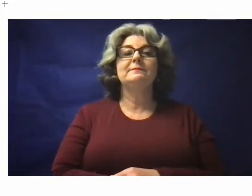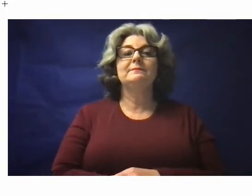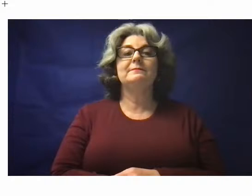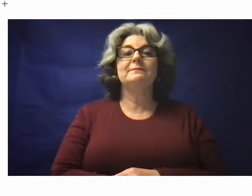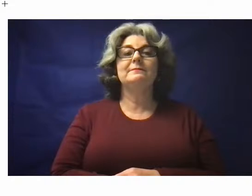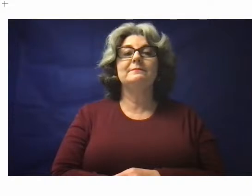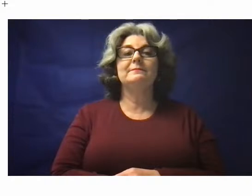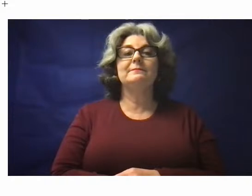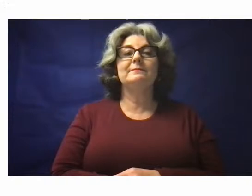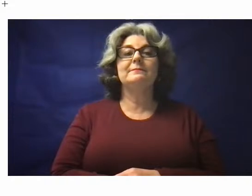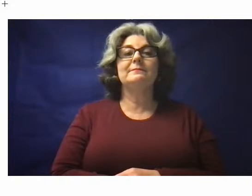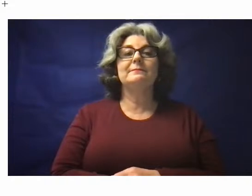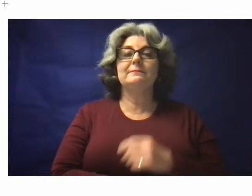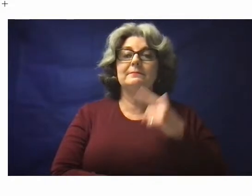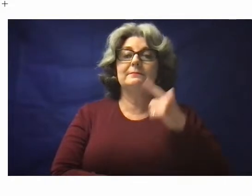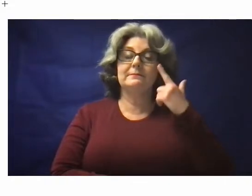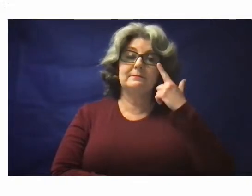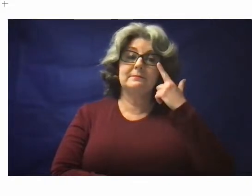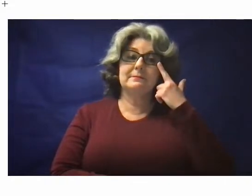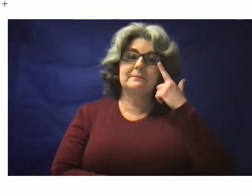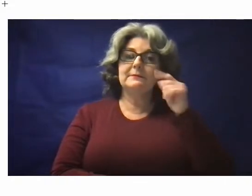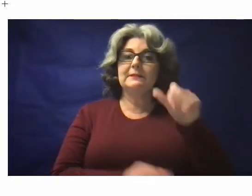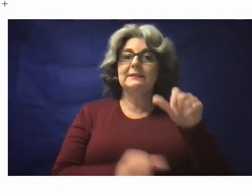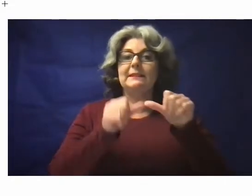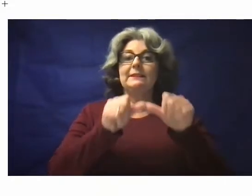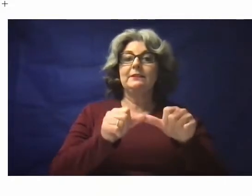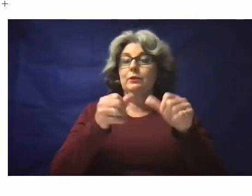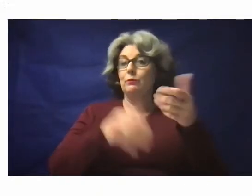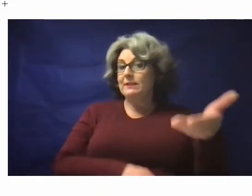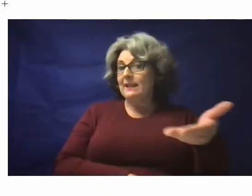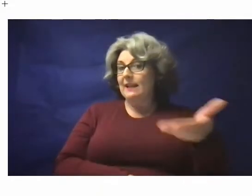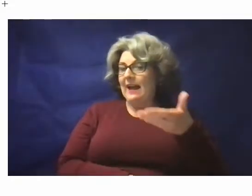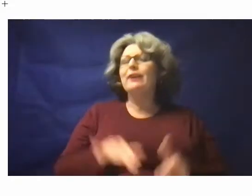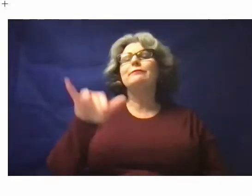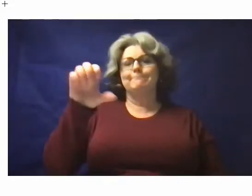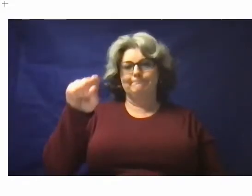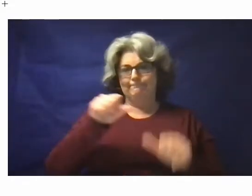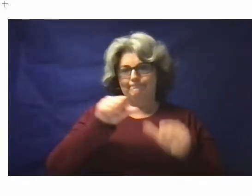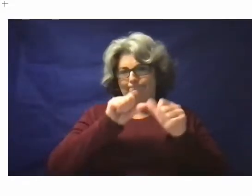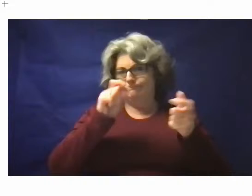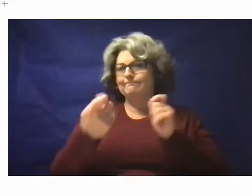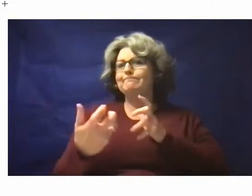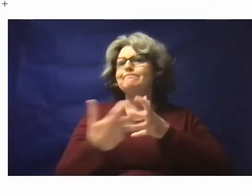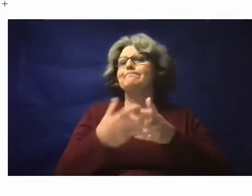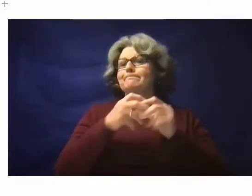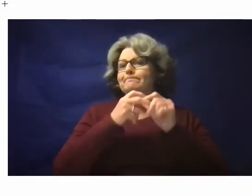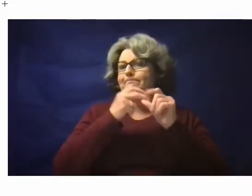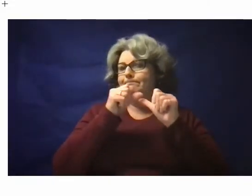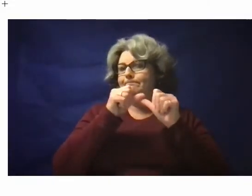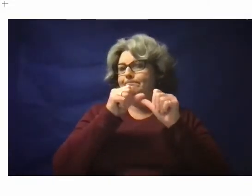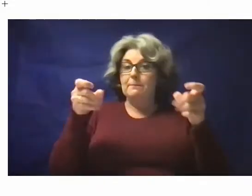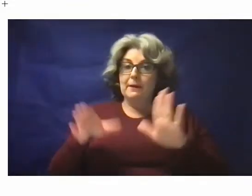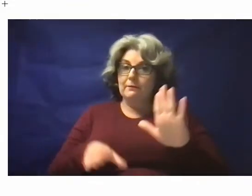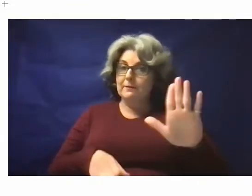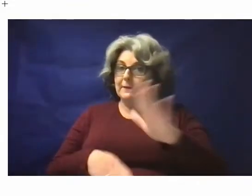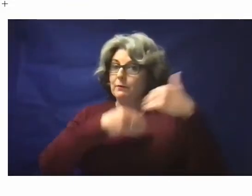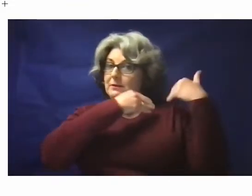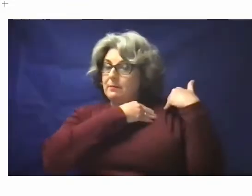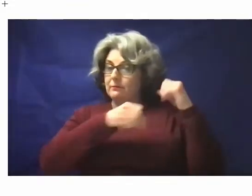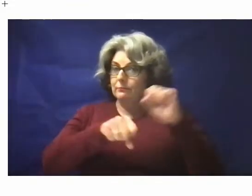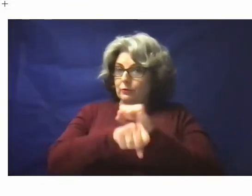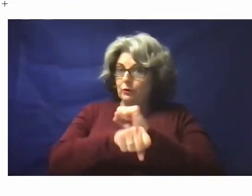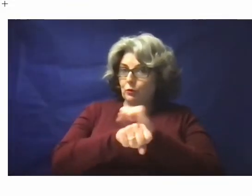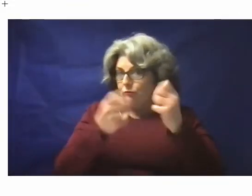So does accommodation continue once I'm hired? Yes, of course. It is manager's responsibility to work with the employee